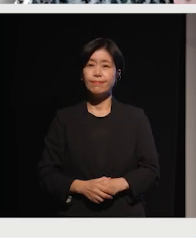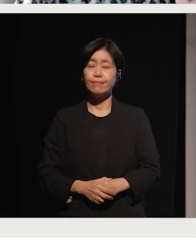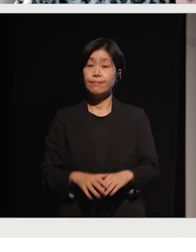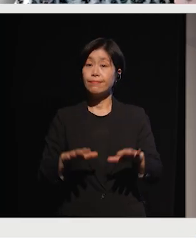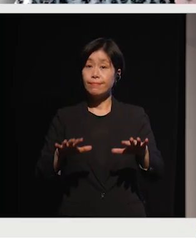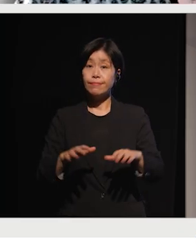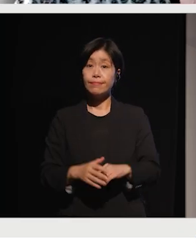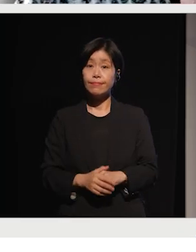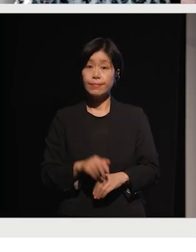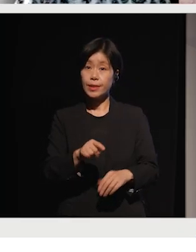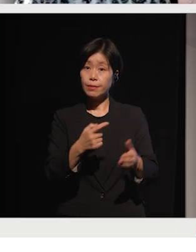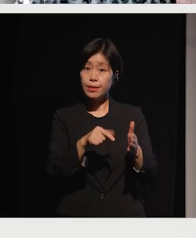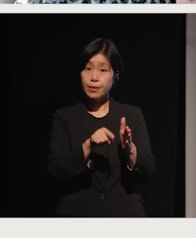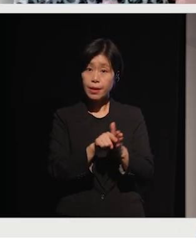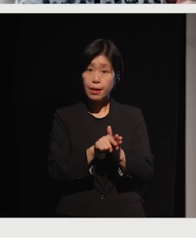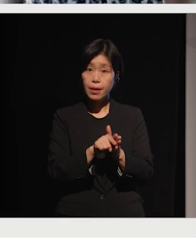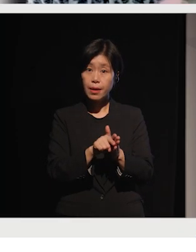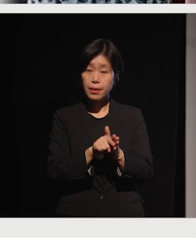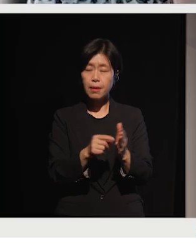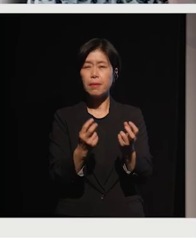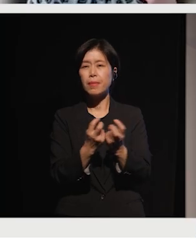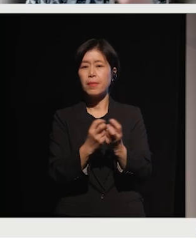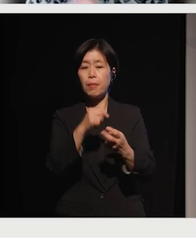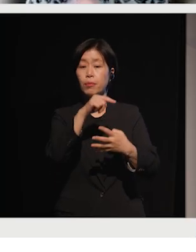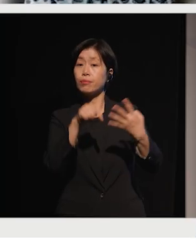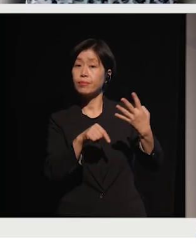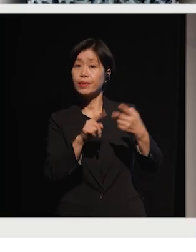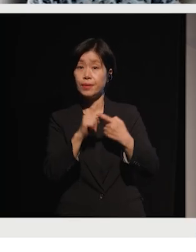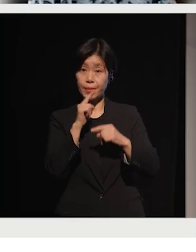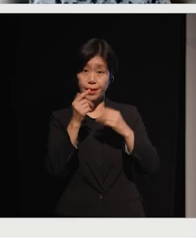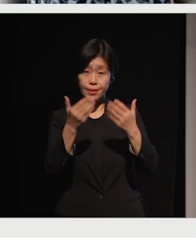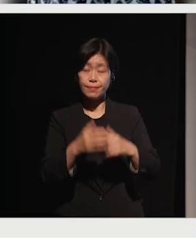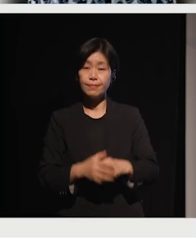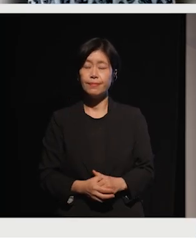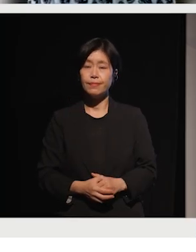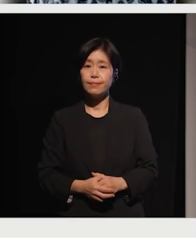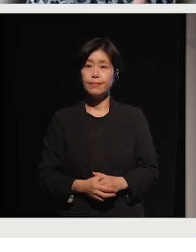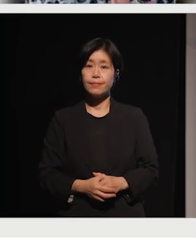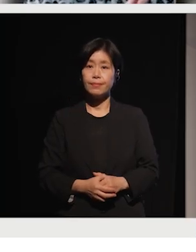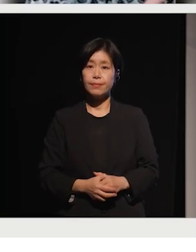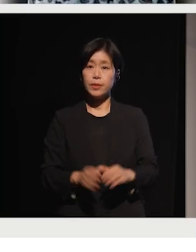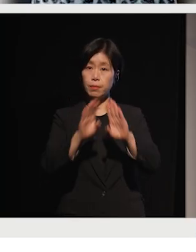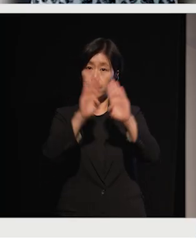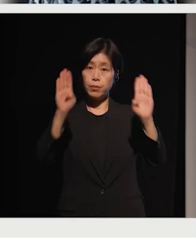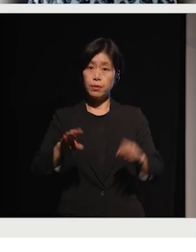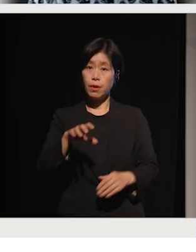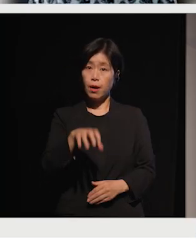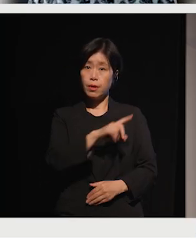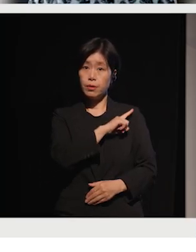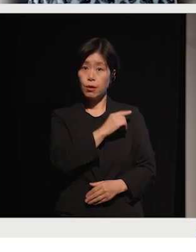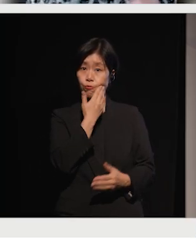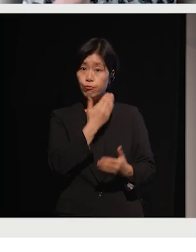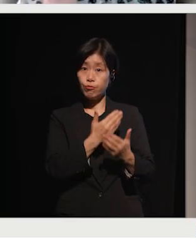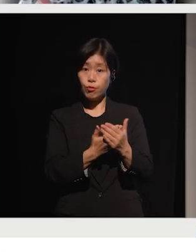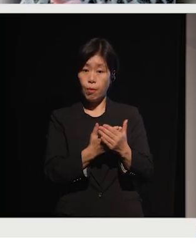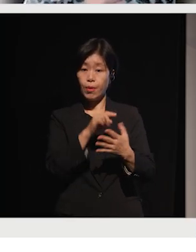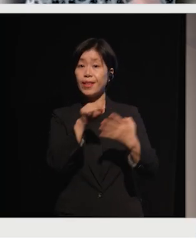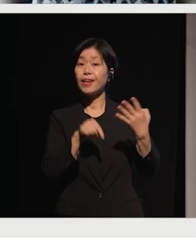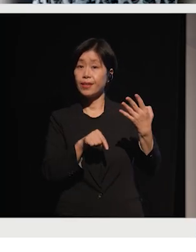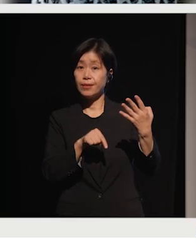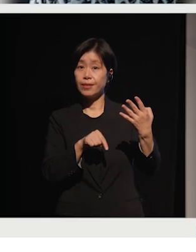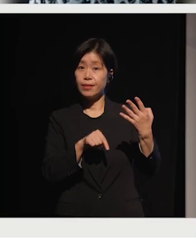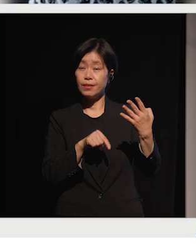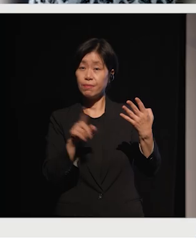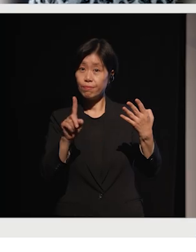some of the ways we do that. So the four major focus areas that we work with our museums are